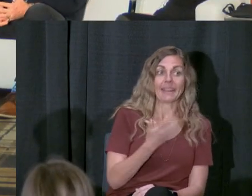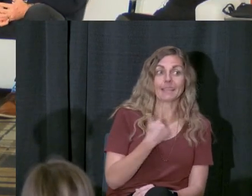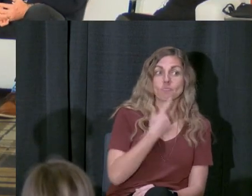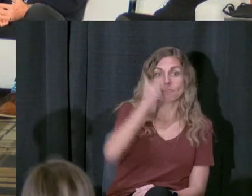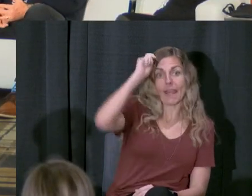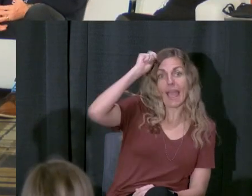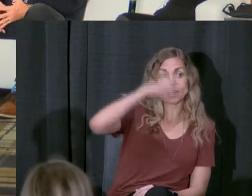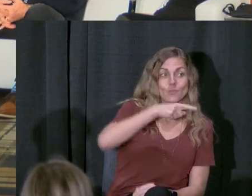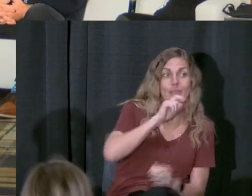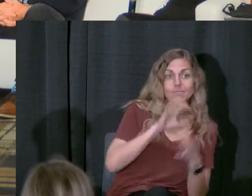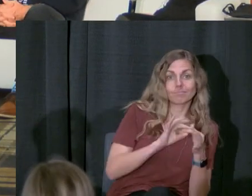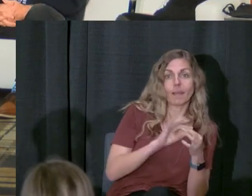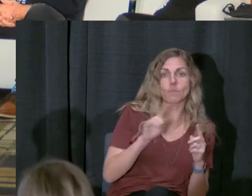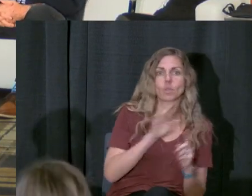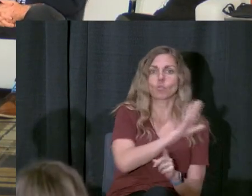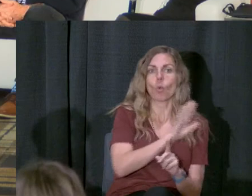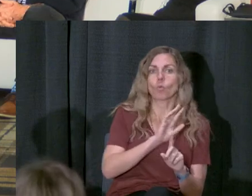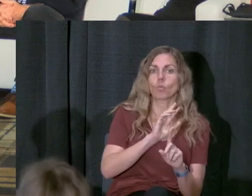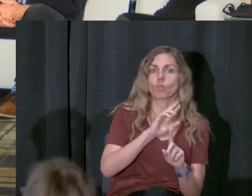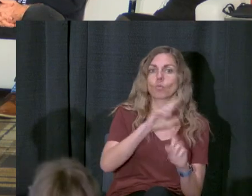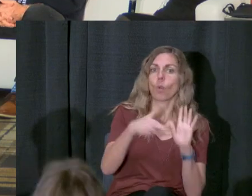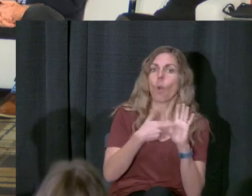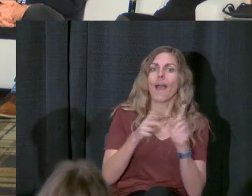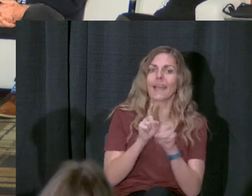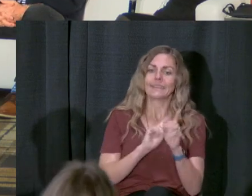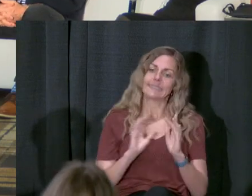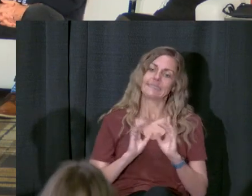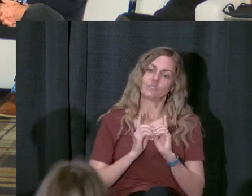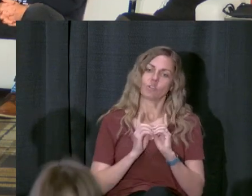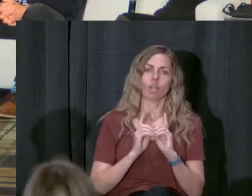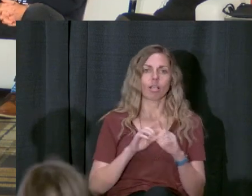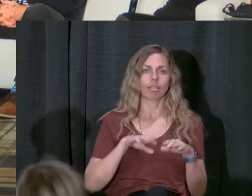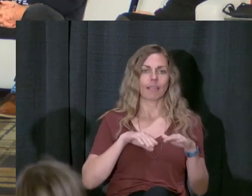as digital accessibility program manager?